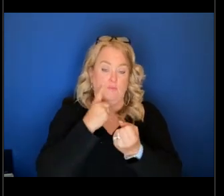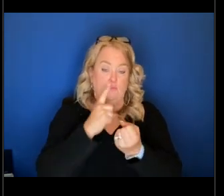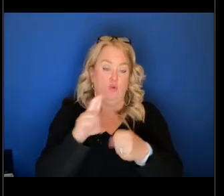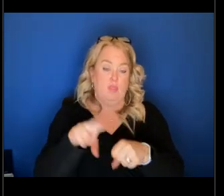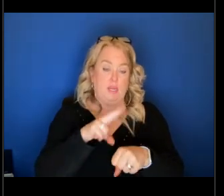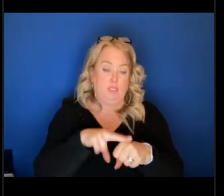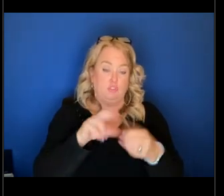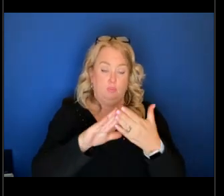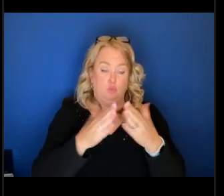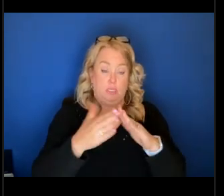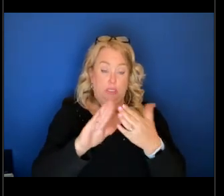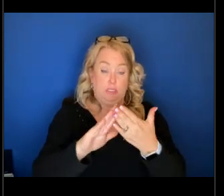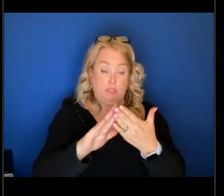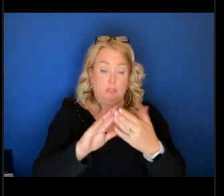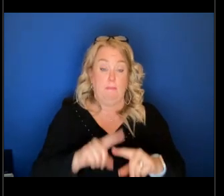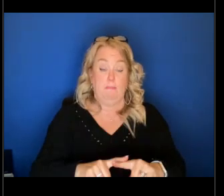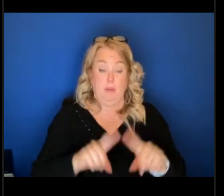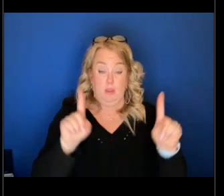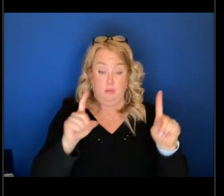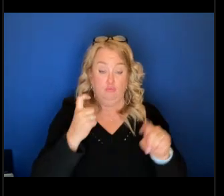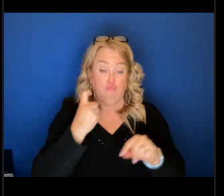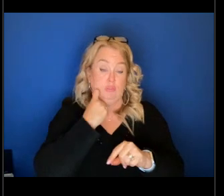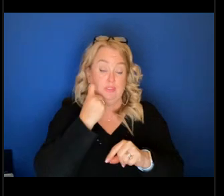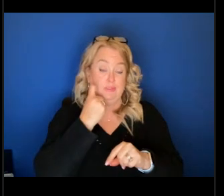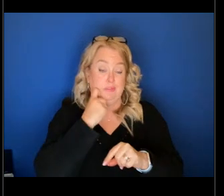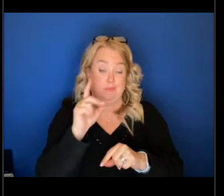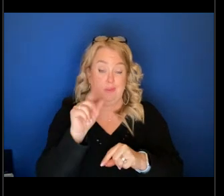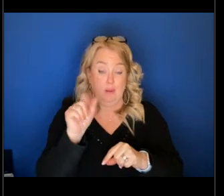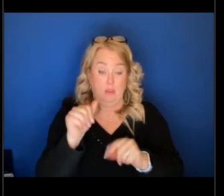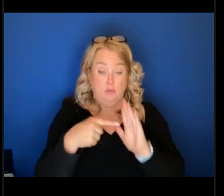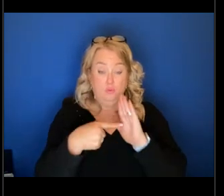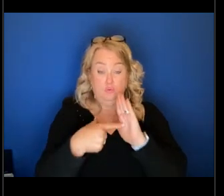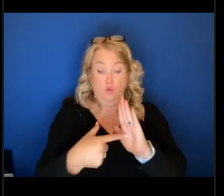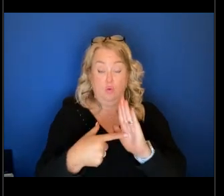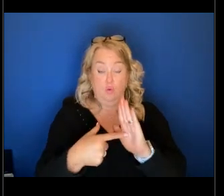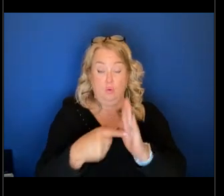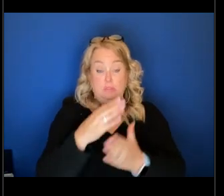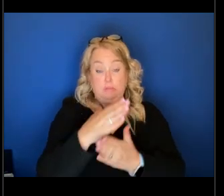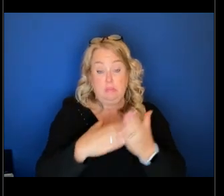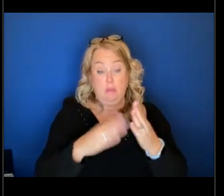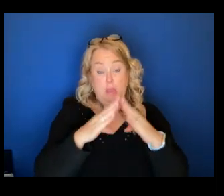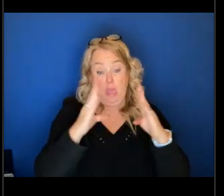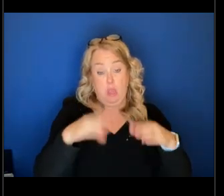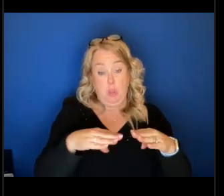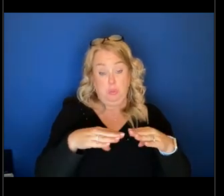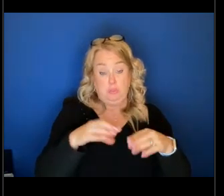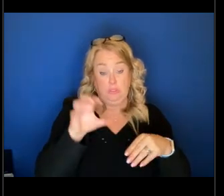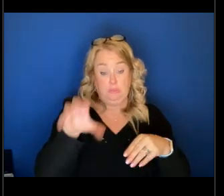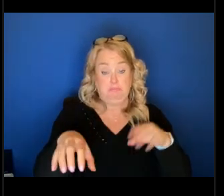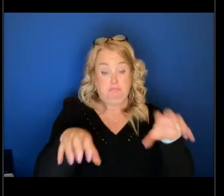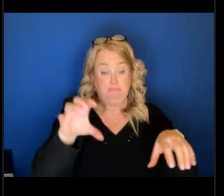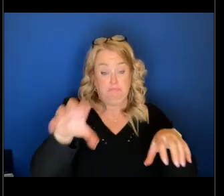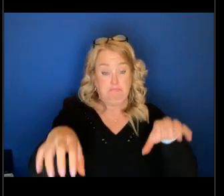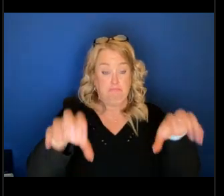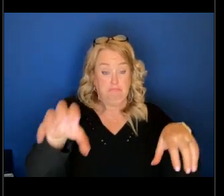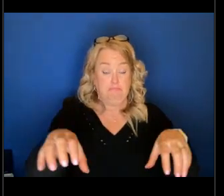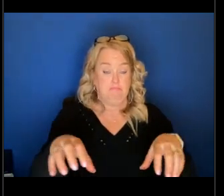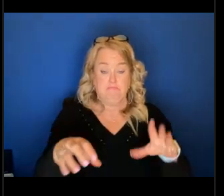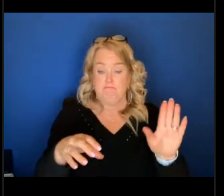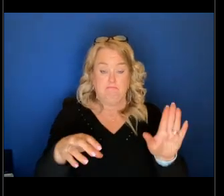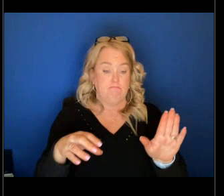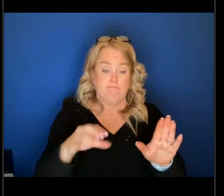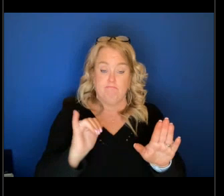communities. However, recent data revealed that some housing developments missed the mark